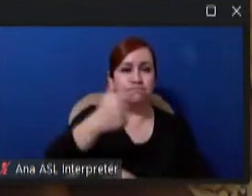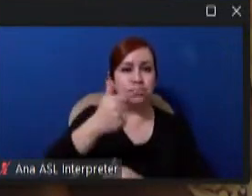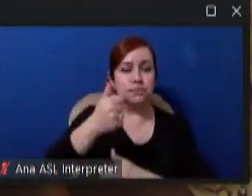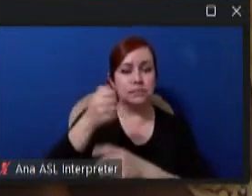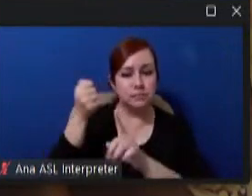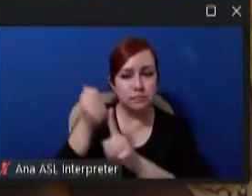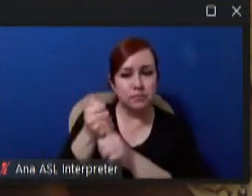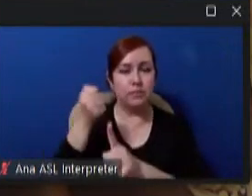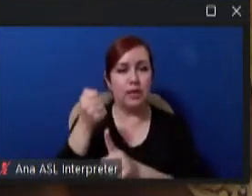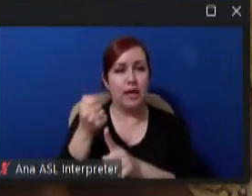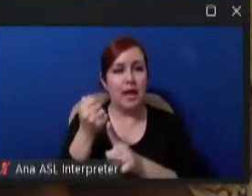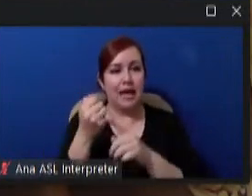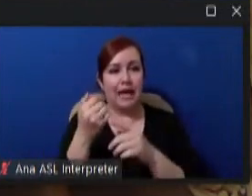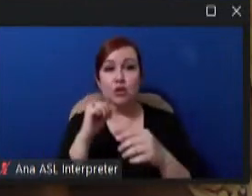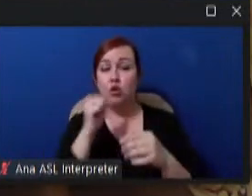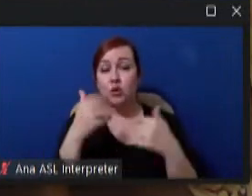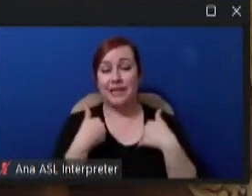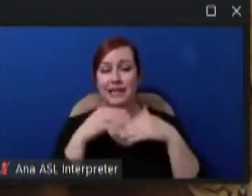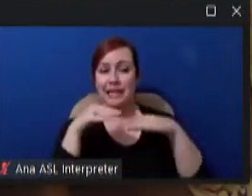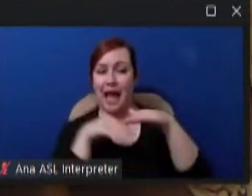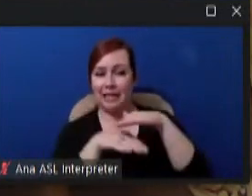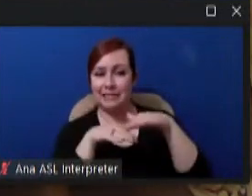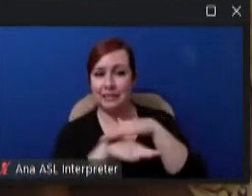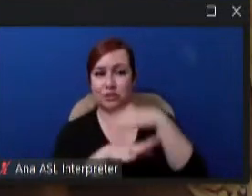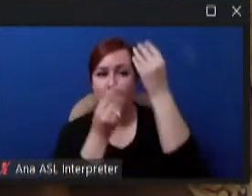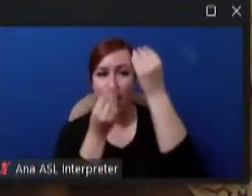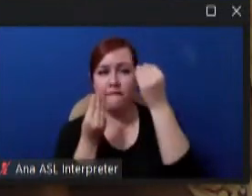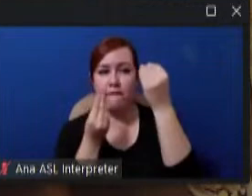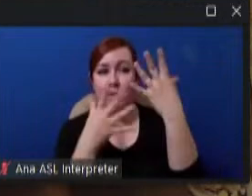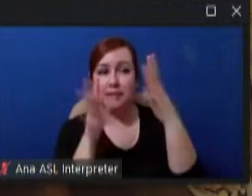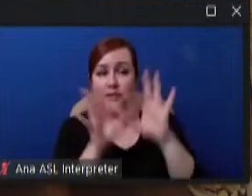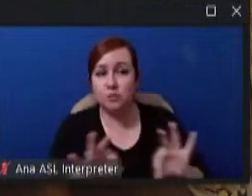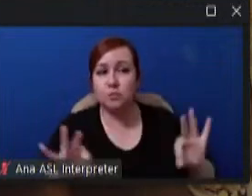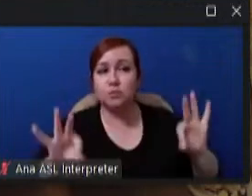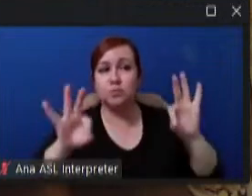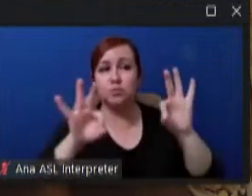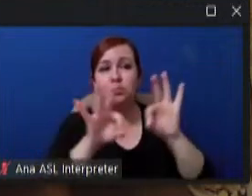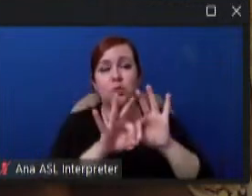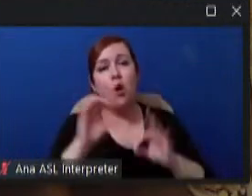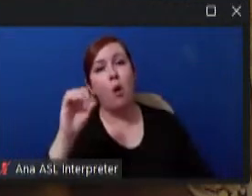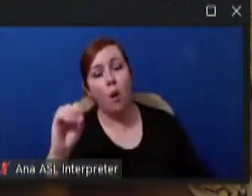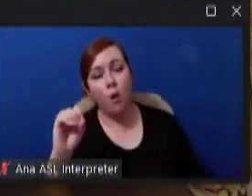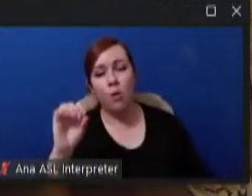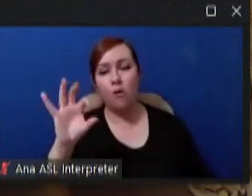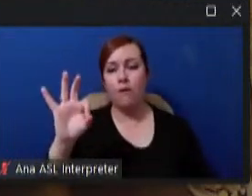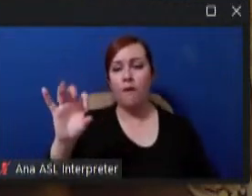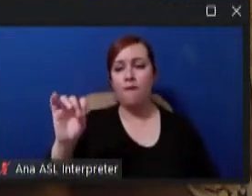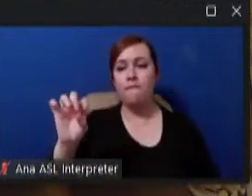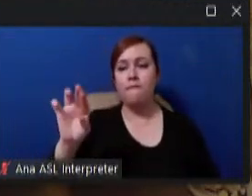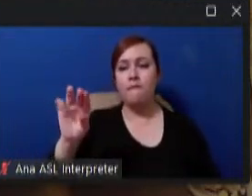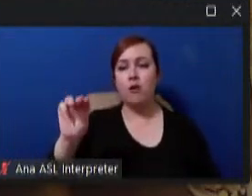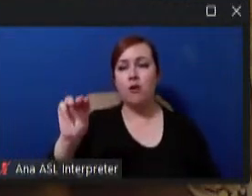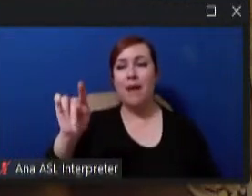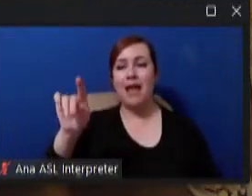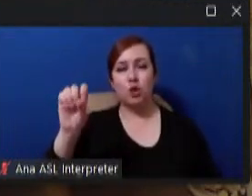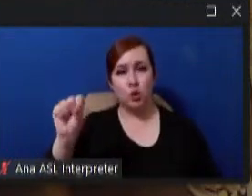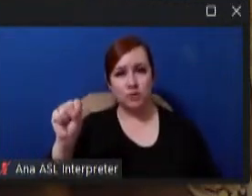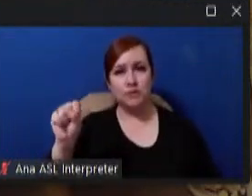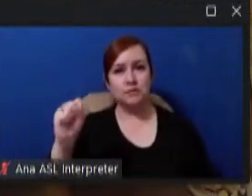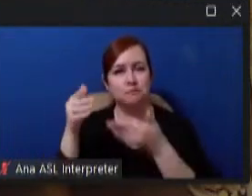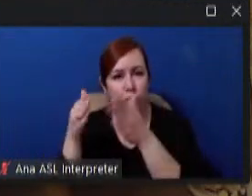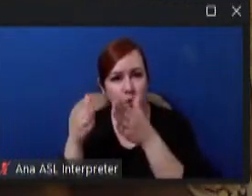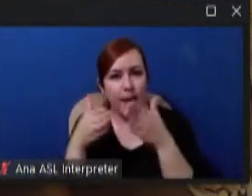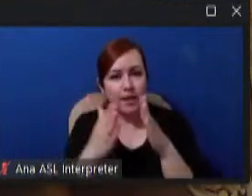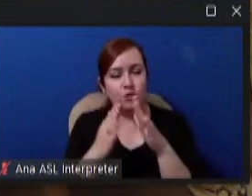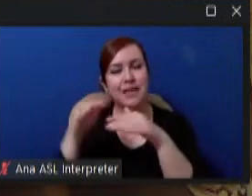to access information in a timely manner or in formats that are accessible.